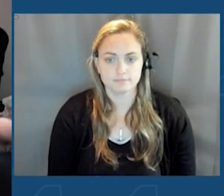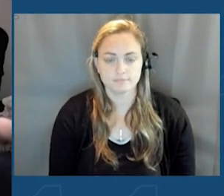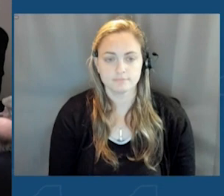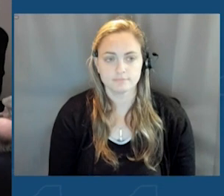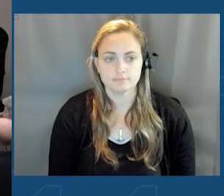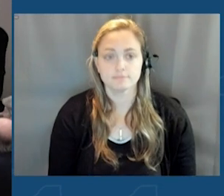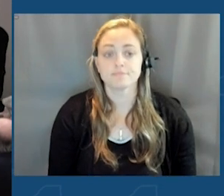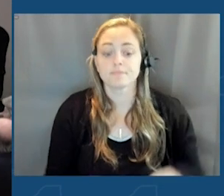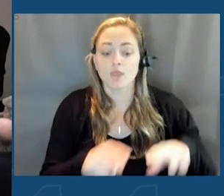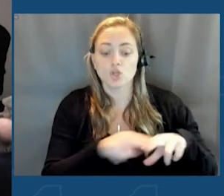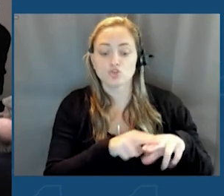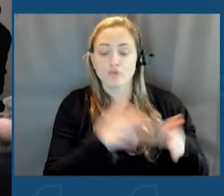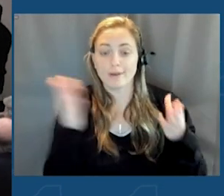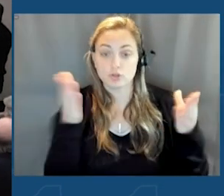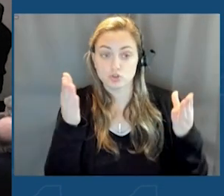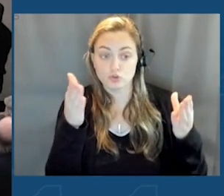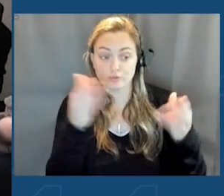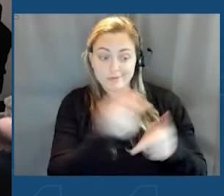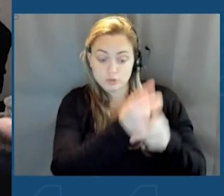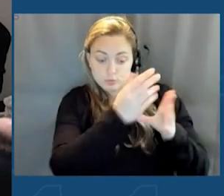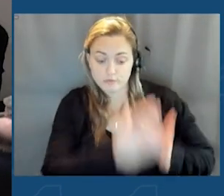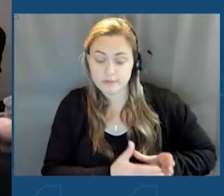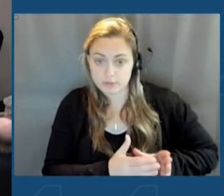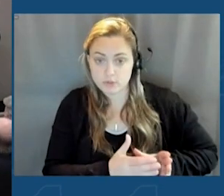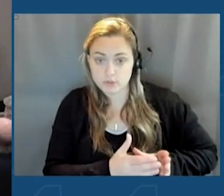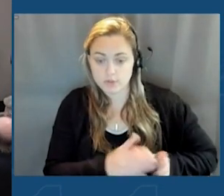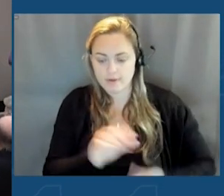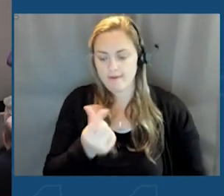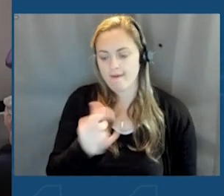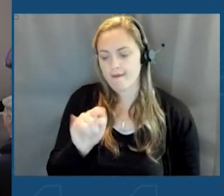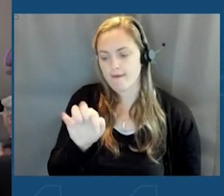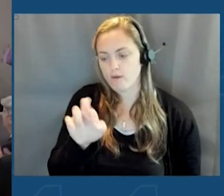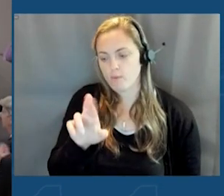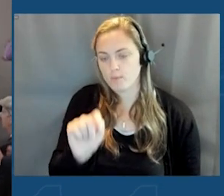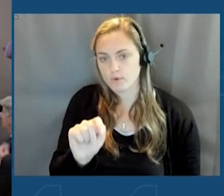Train service supervisor, Gilbert Rosado.